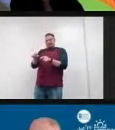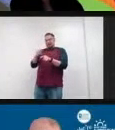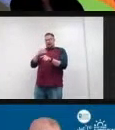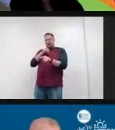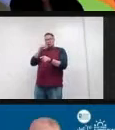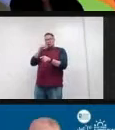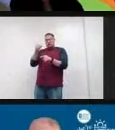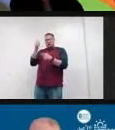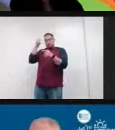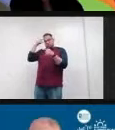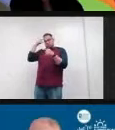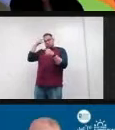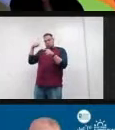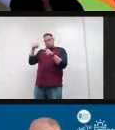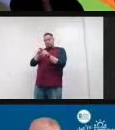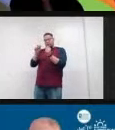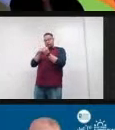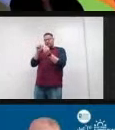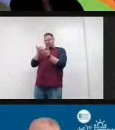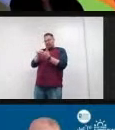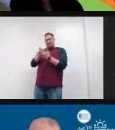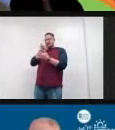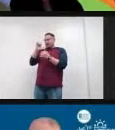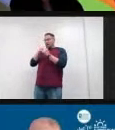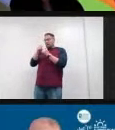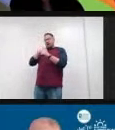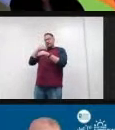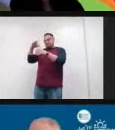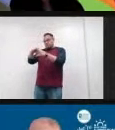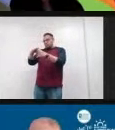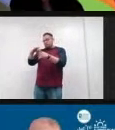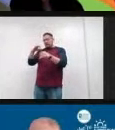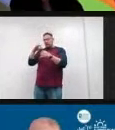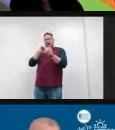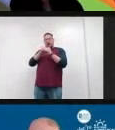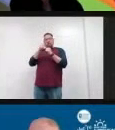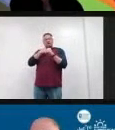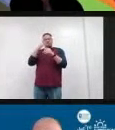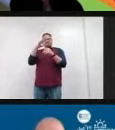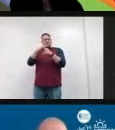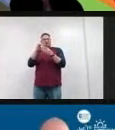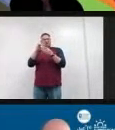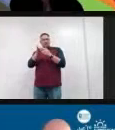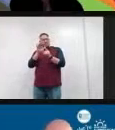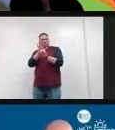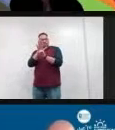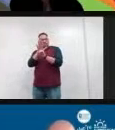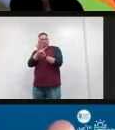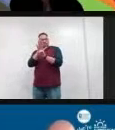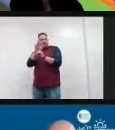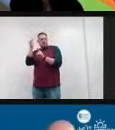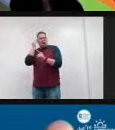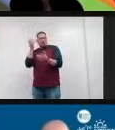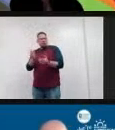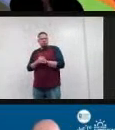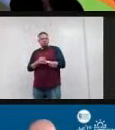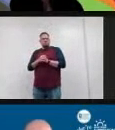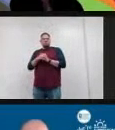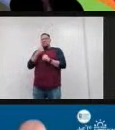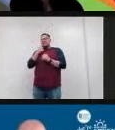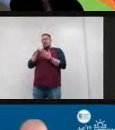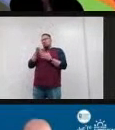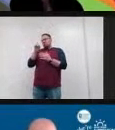with it, and that's not how I voted. And how I vote is public record. So saying that should not be an issue.